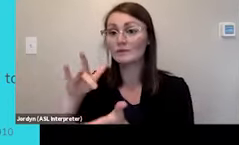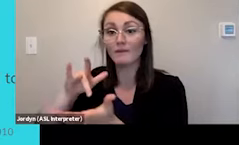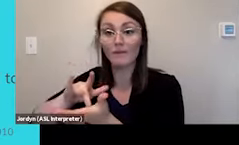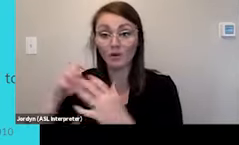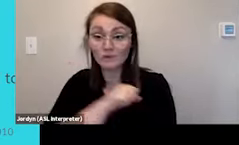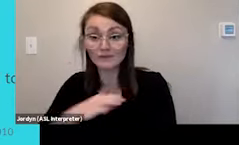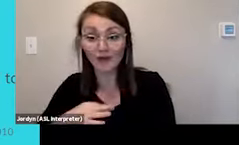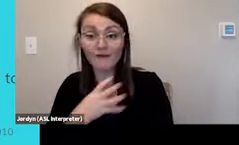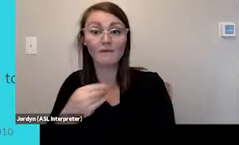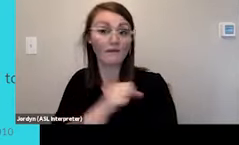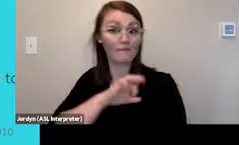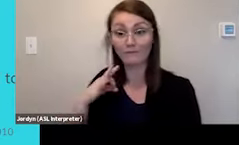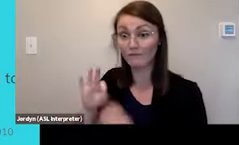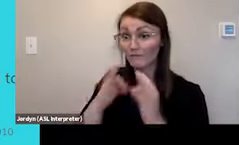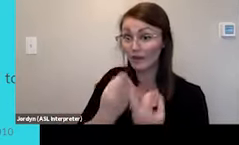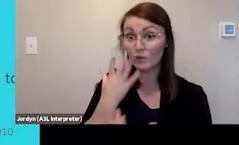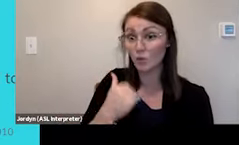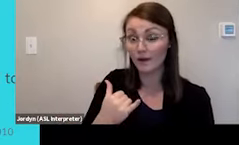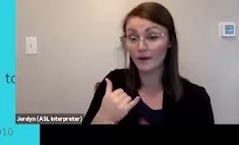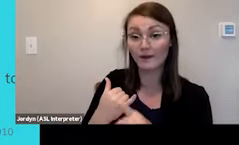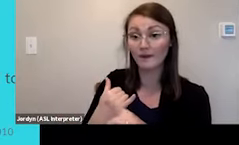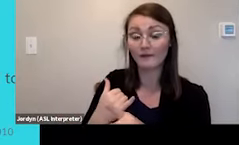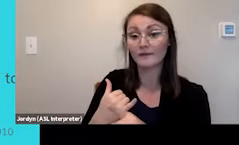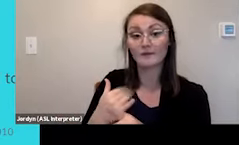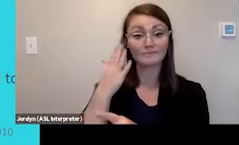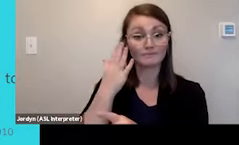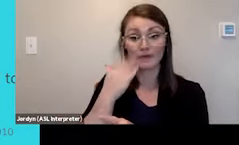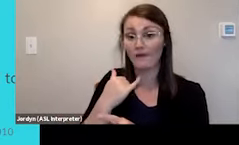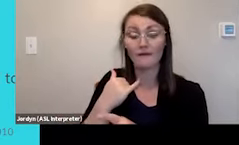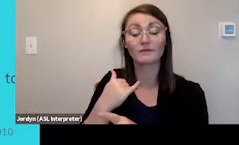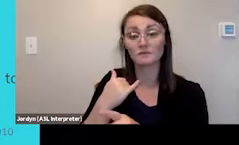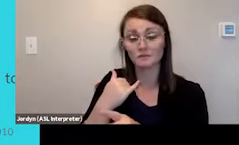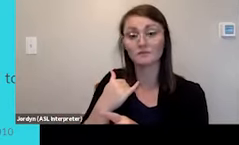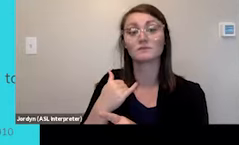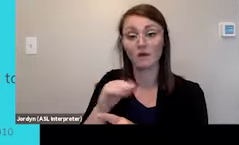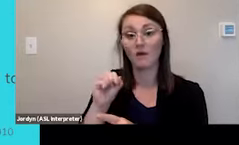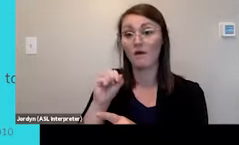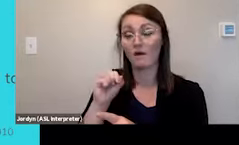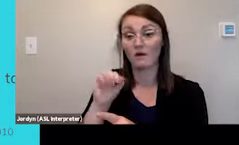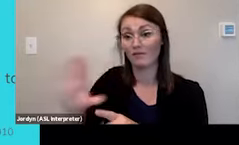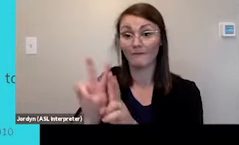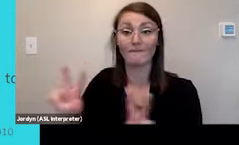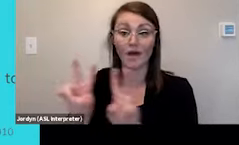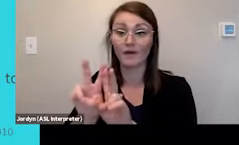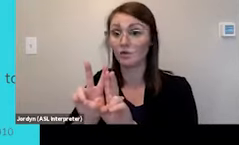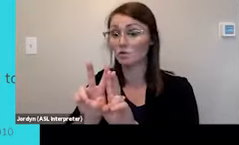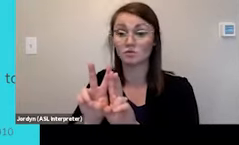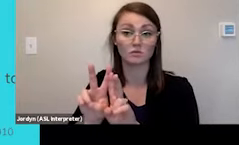and families due to the divergence of values and understandings